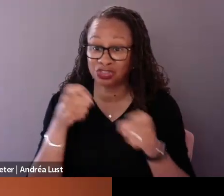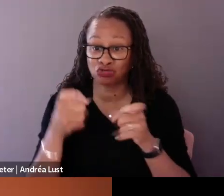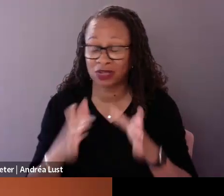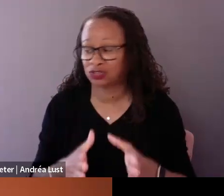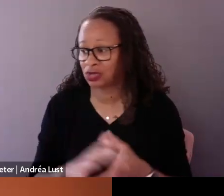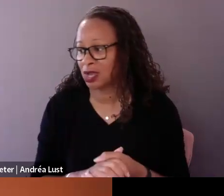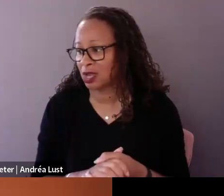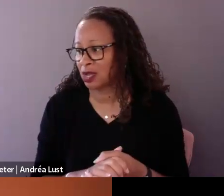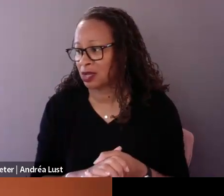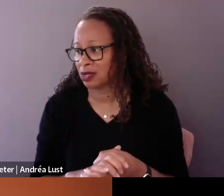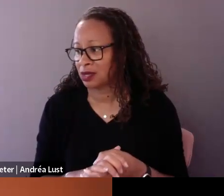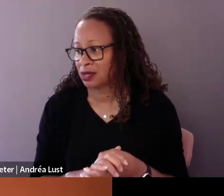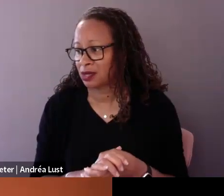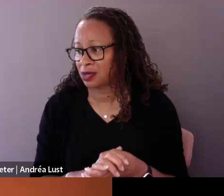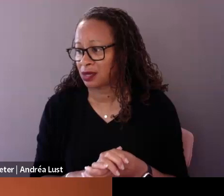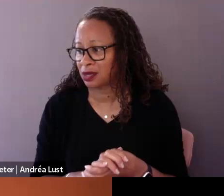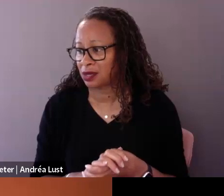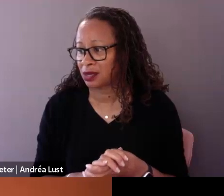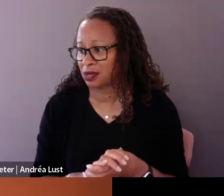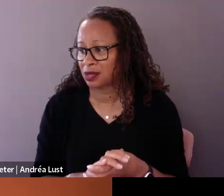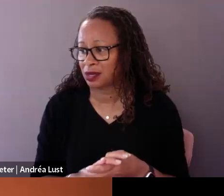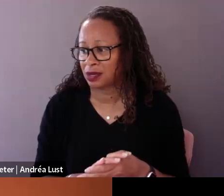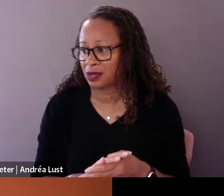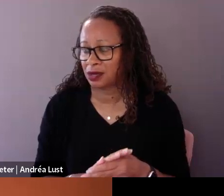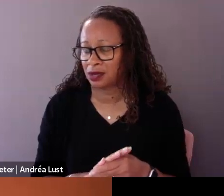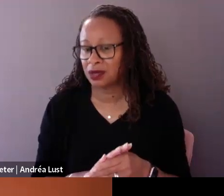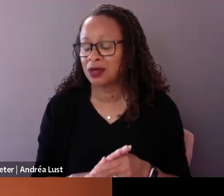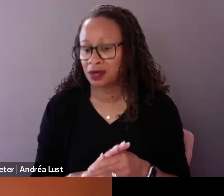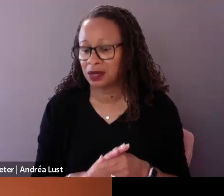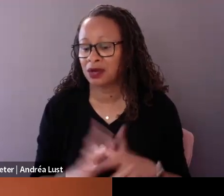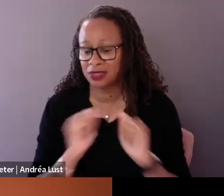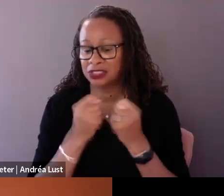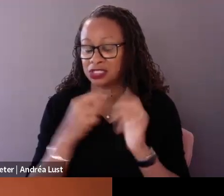the team's role, you know, to